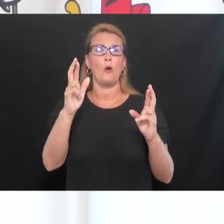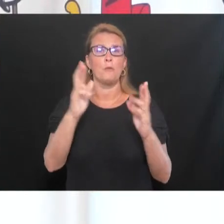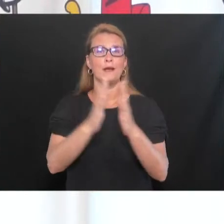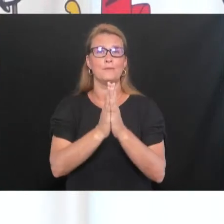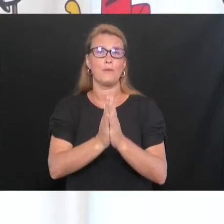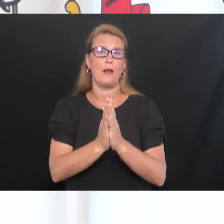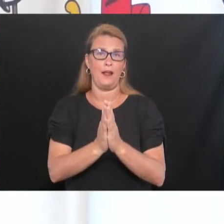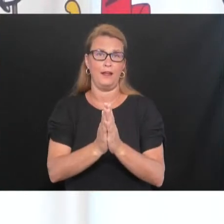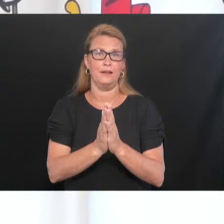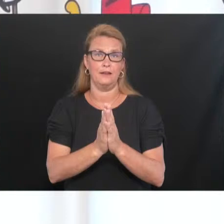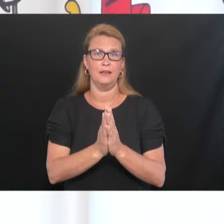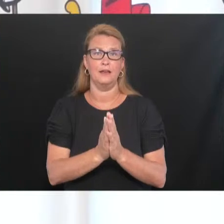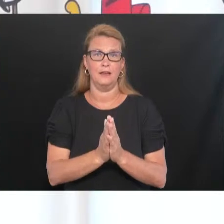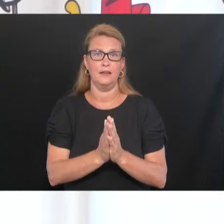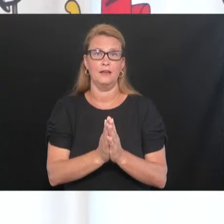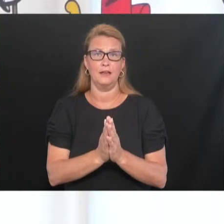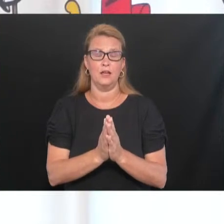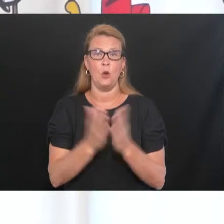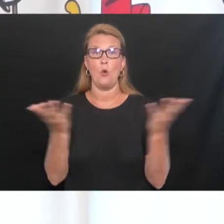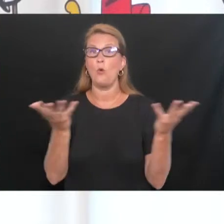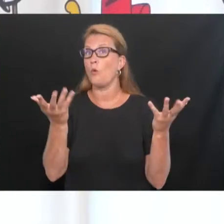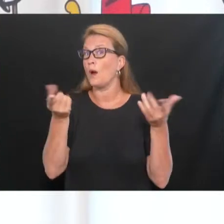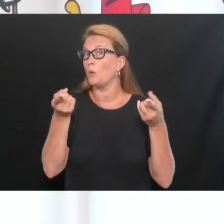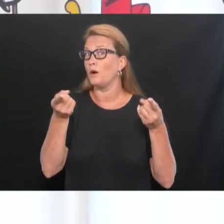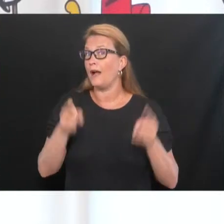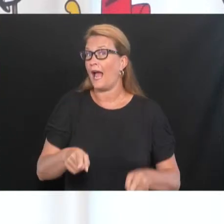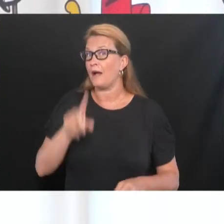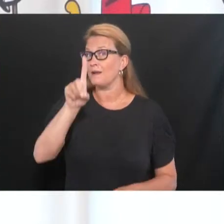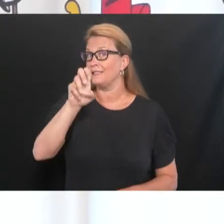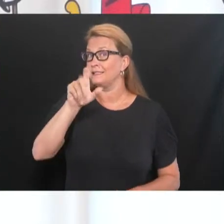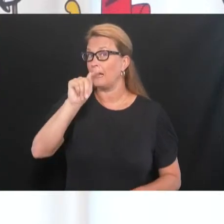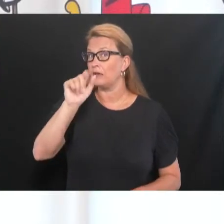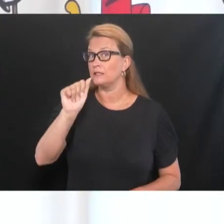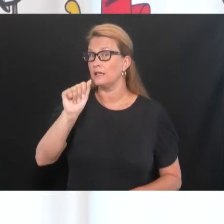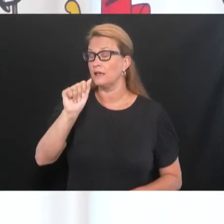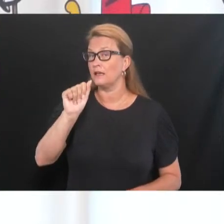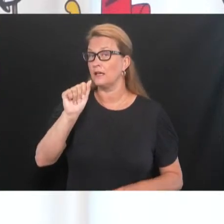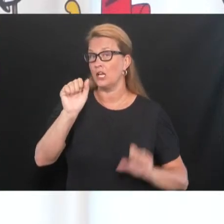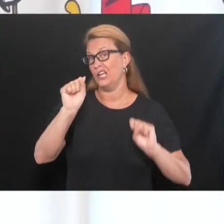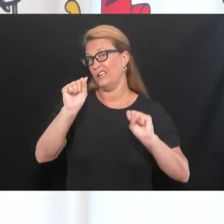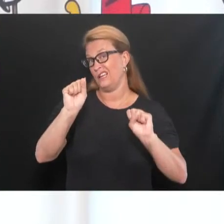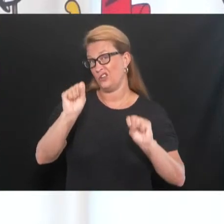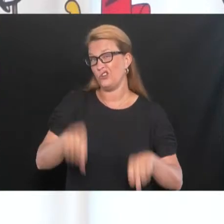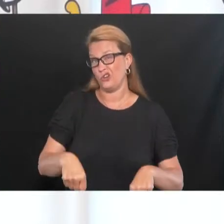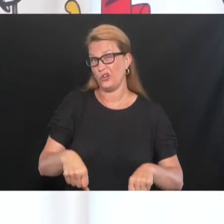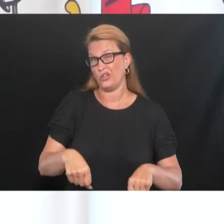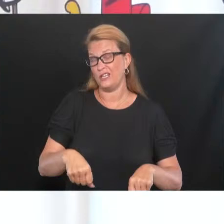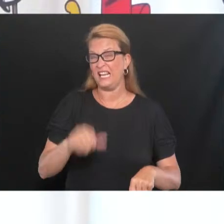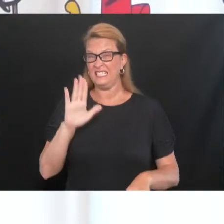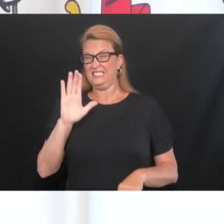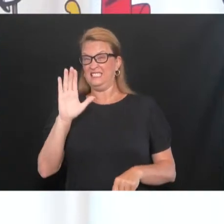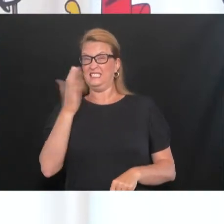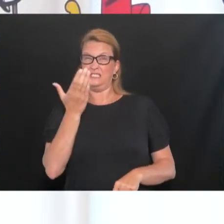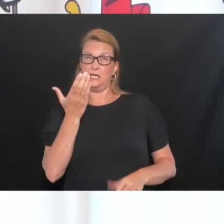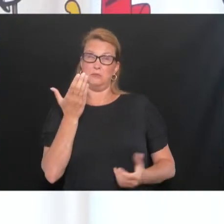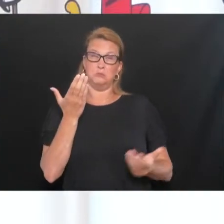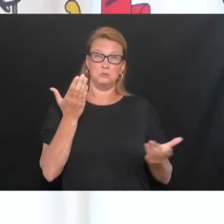that really and truly what's going to happen with this Delta variant is it seems